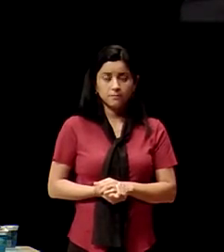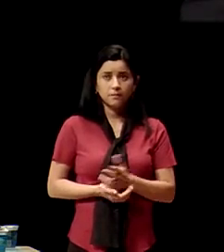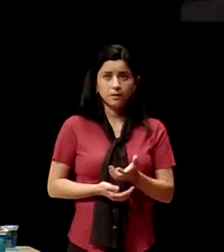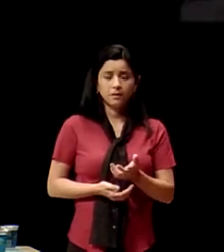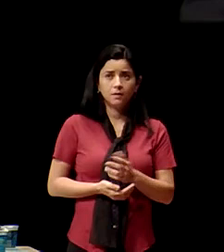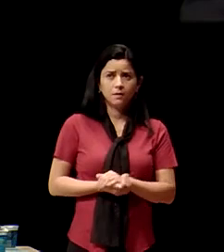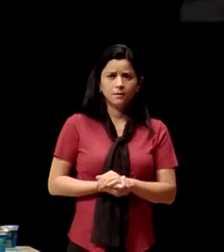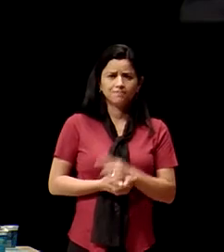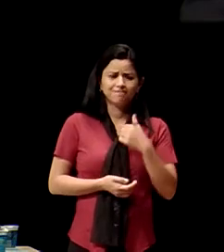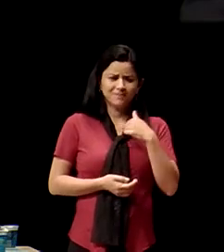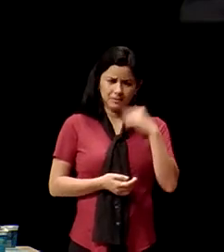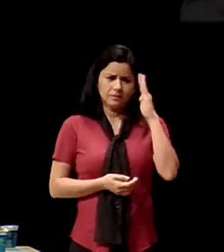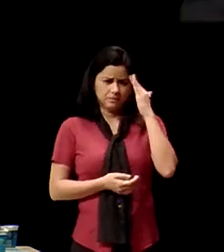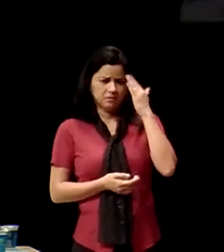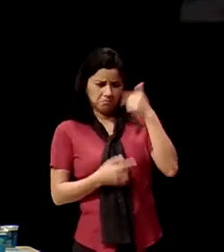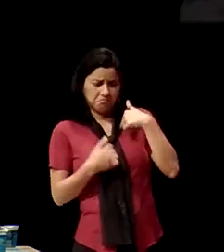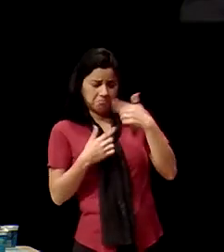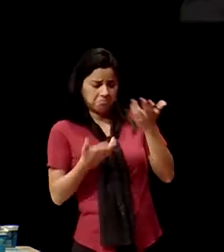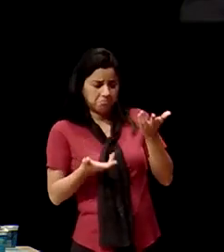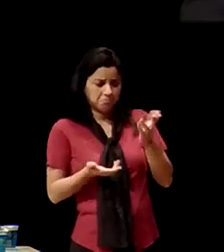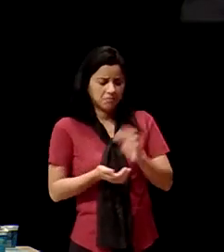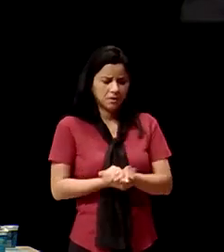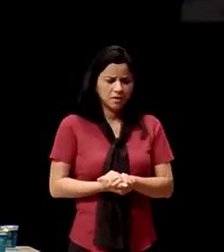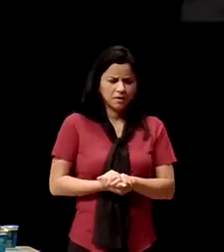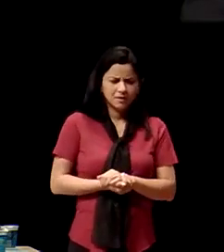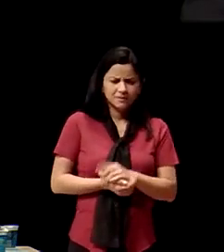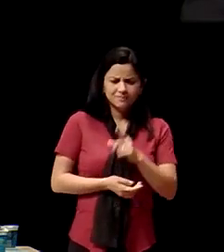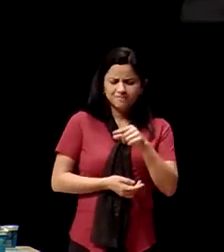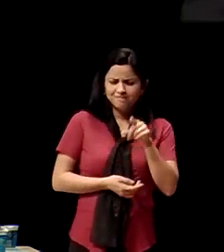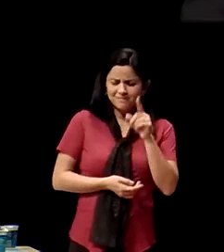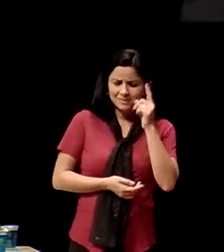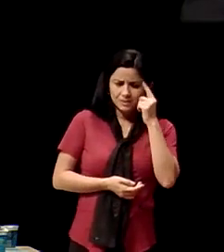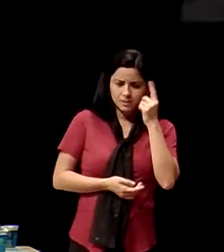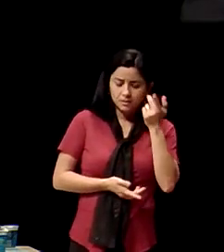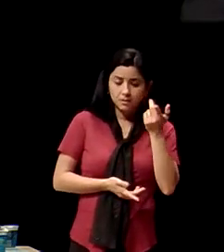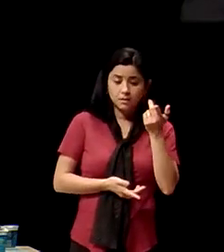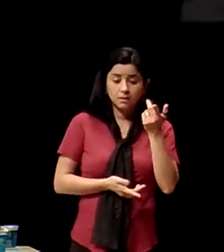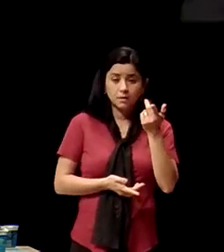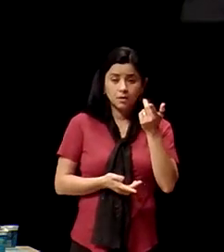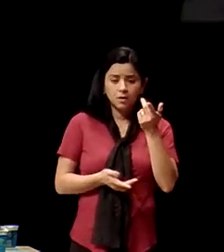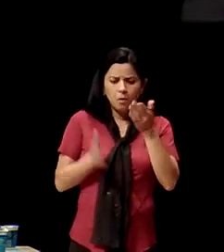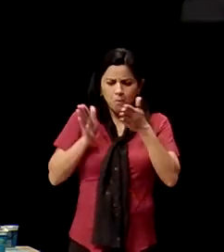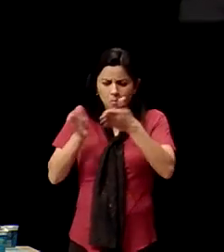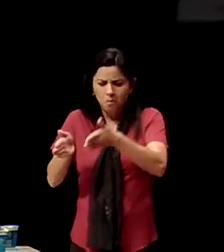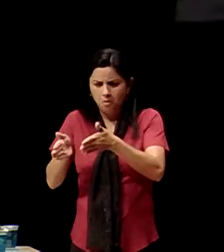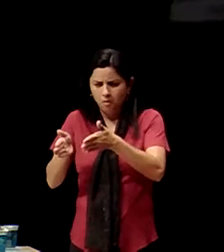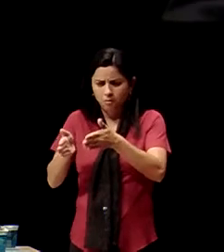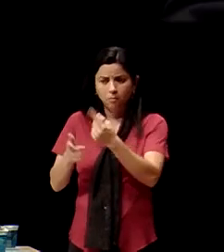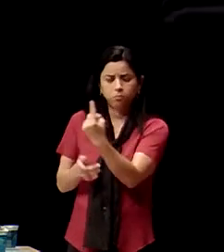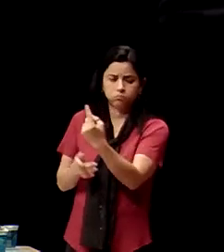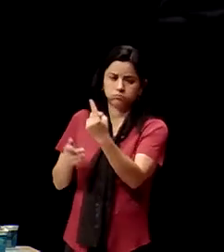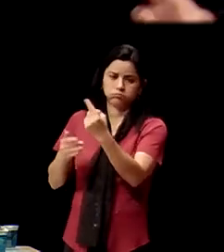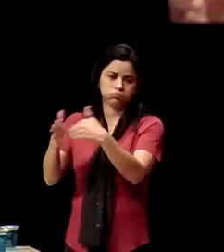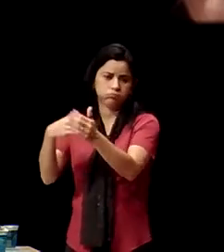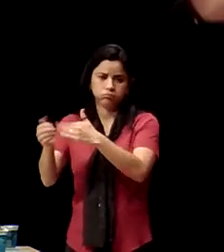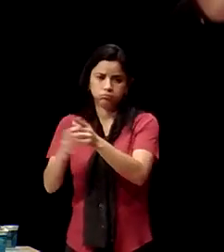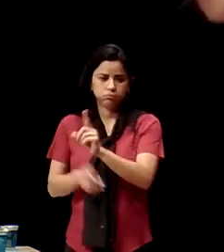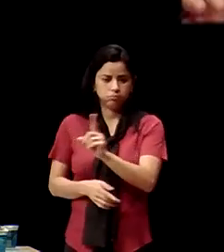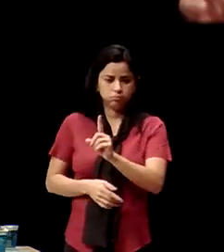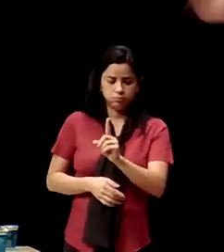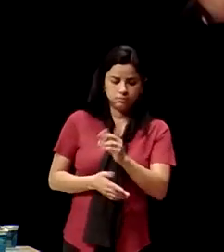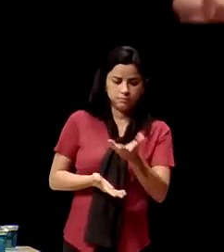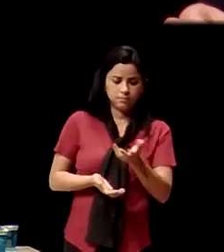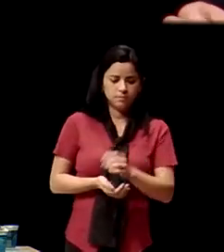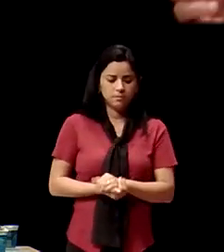E no meu entendimento pessoal, isso deve ser colocado não em termos apenas de uma profissão, but